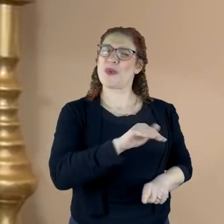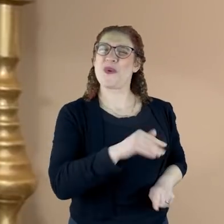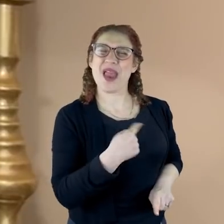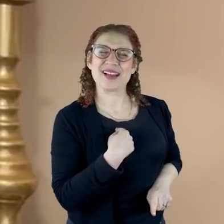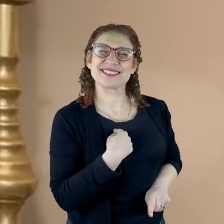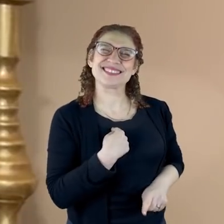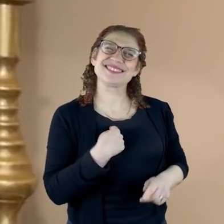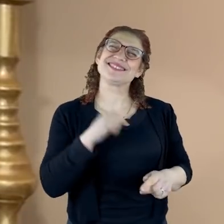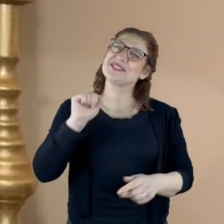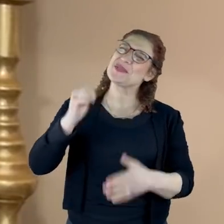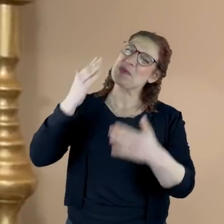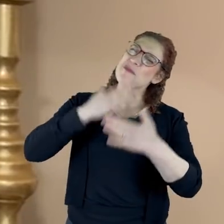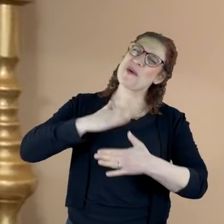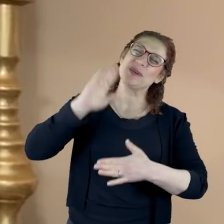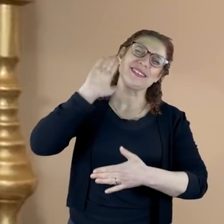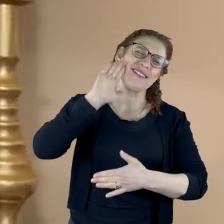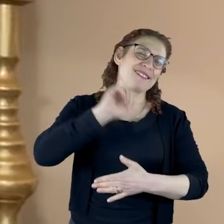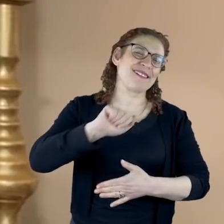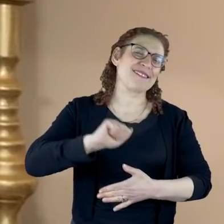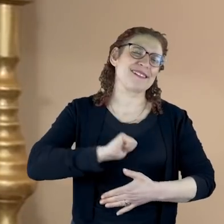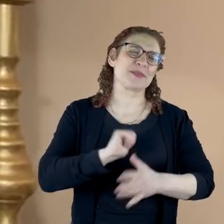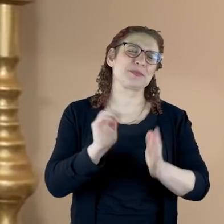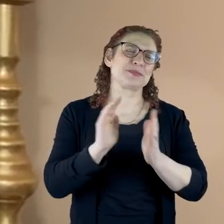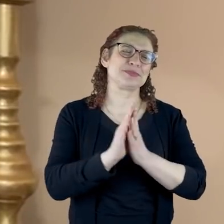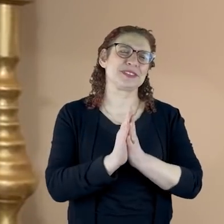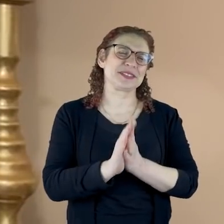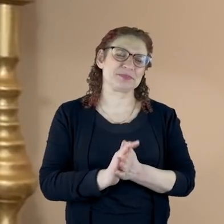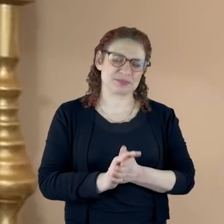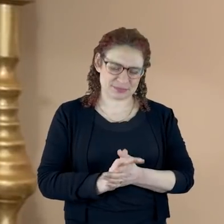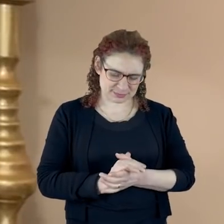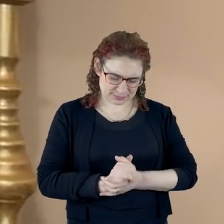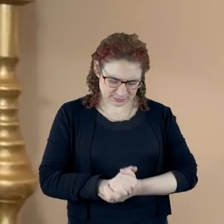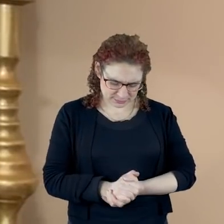Lord, in your mercy, hear our prayer.